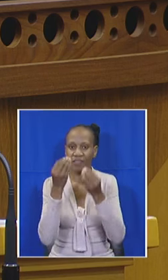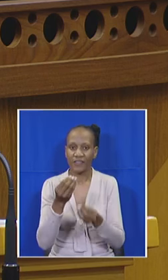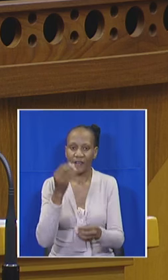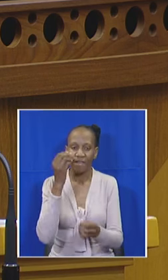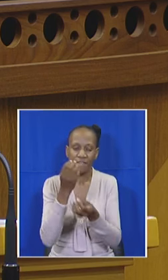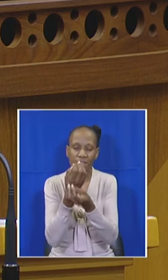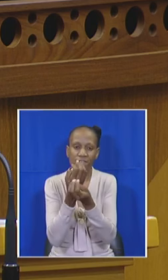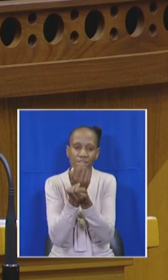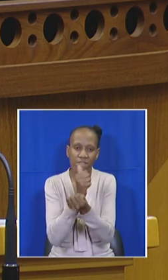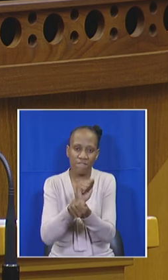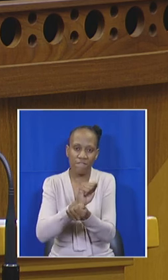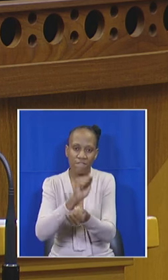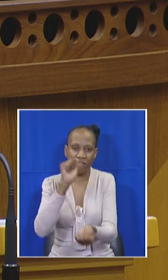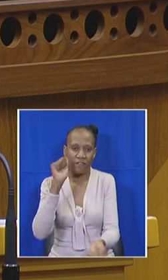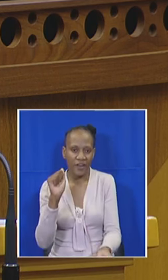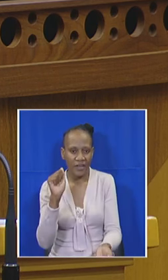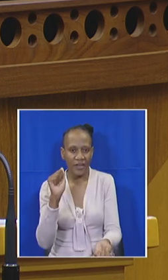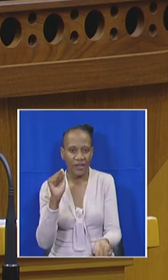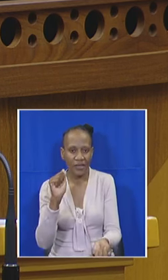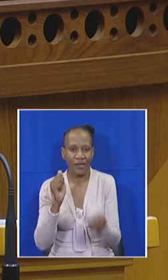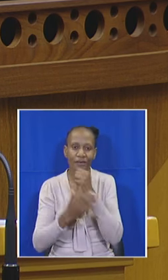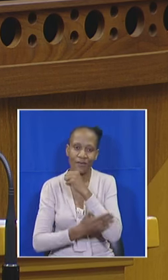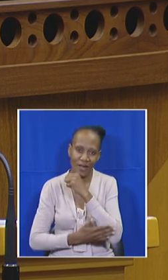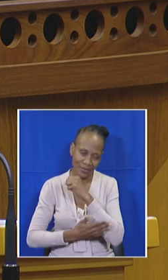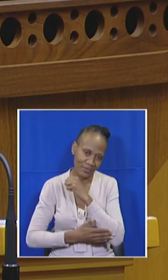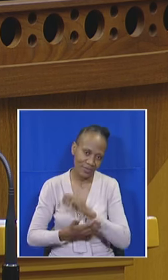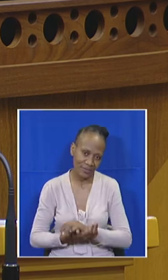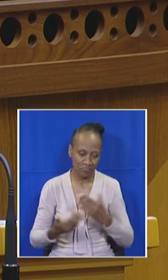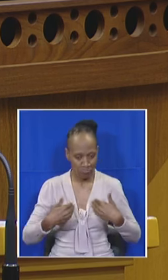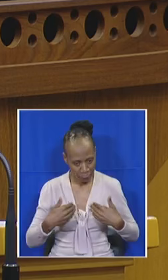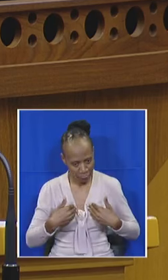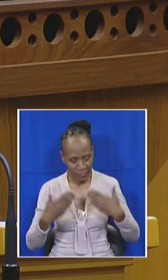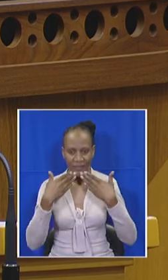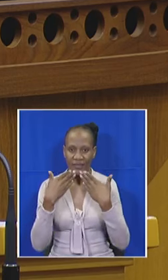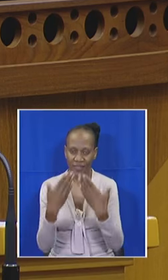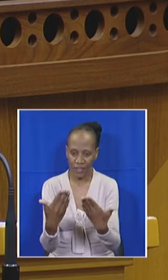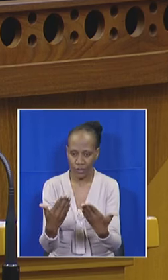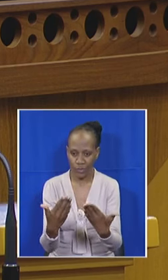equal society in our country. I thank you for